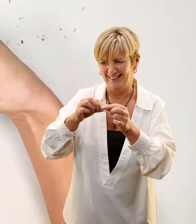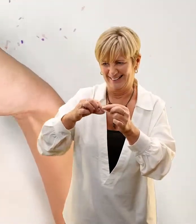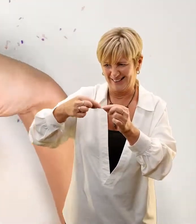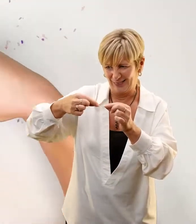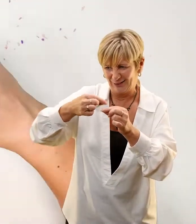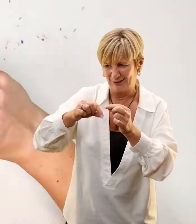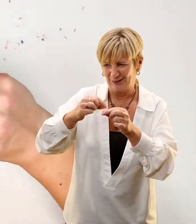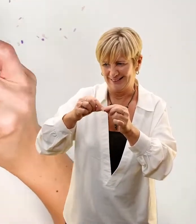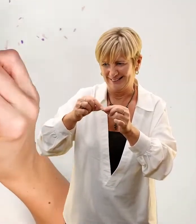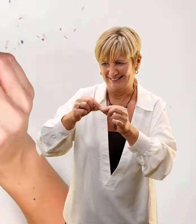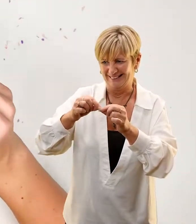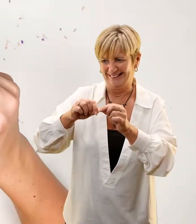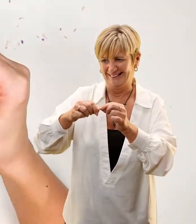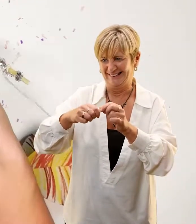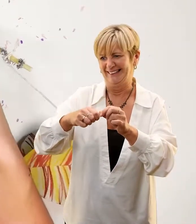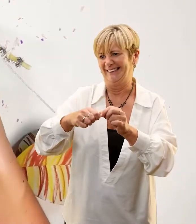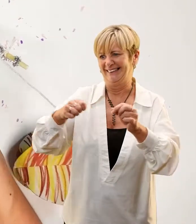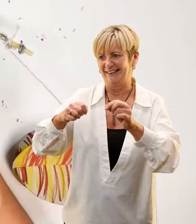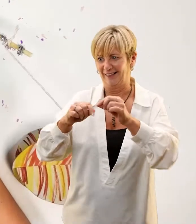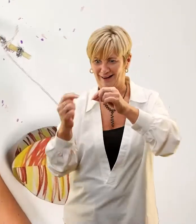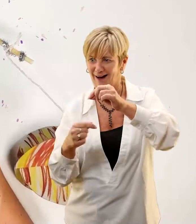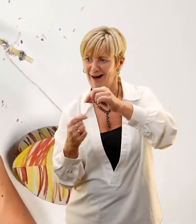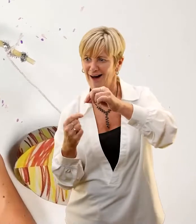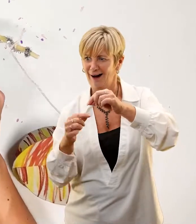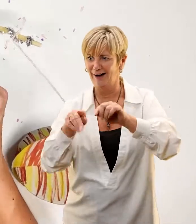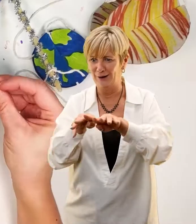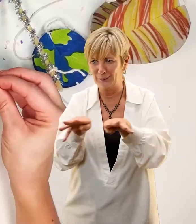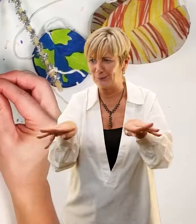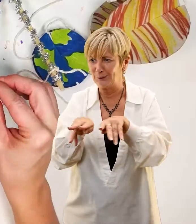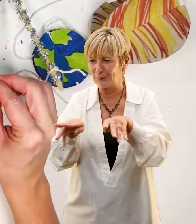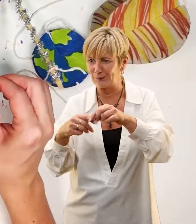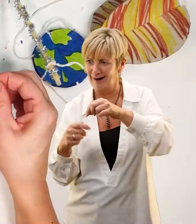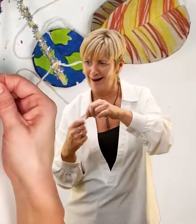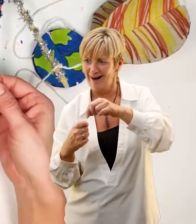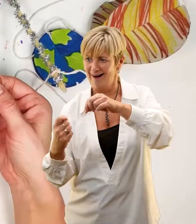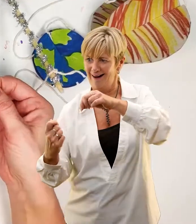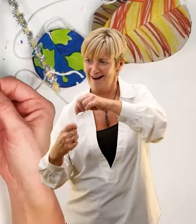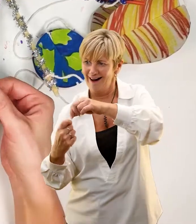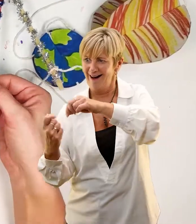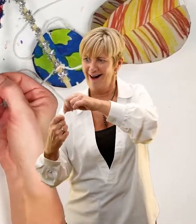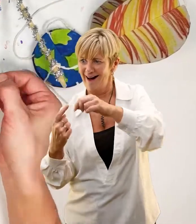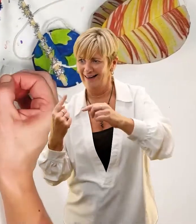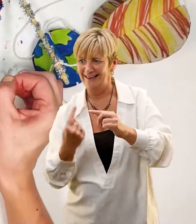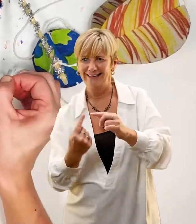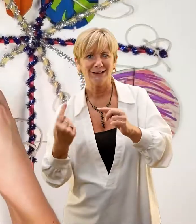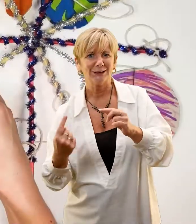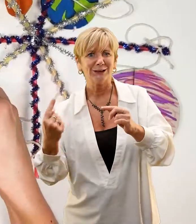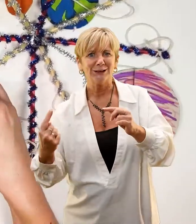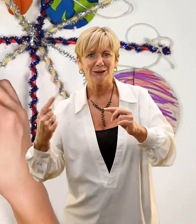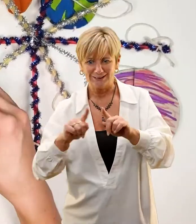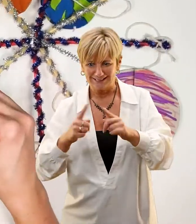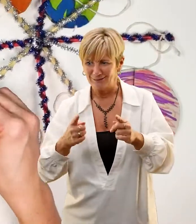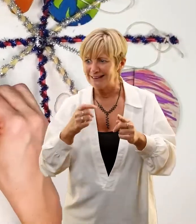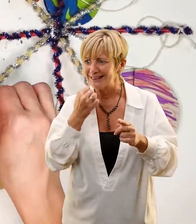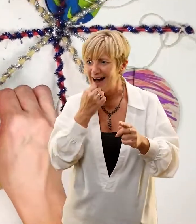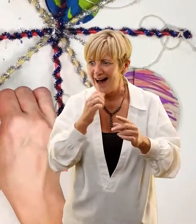When you're done, cut a slit into the centre of each circle and slot your planets together to make them 3D.